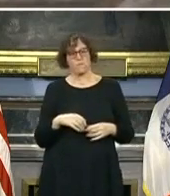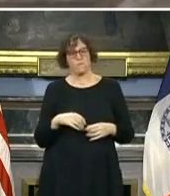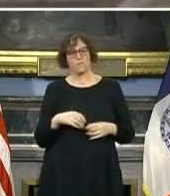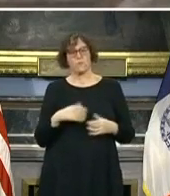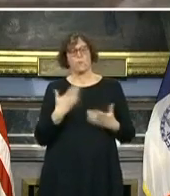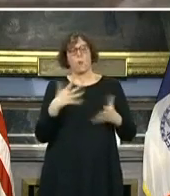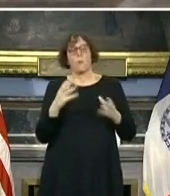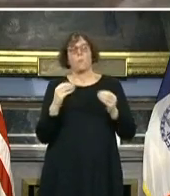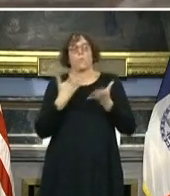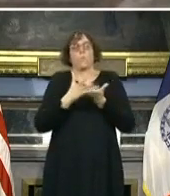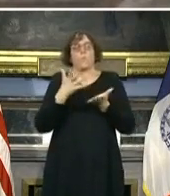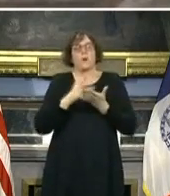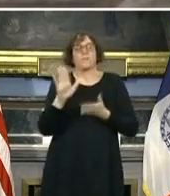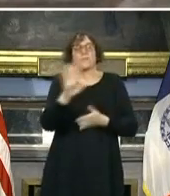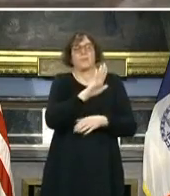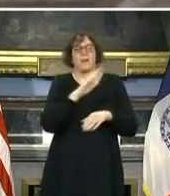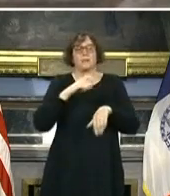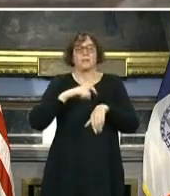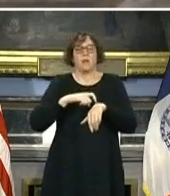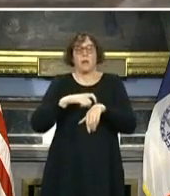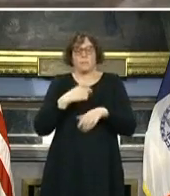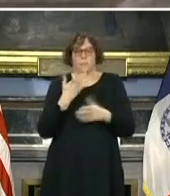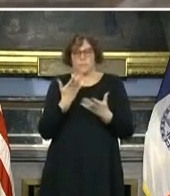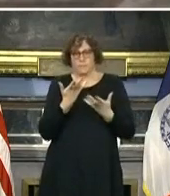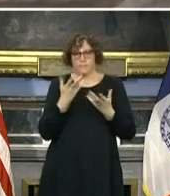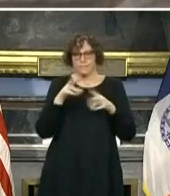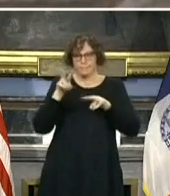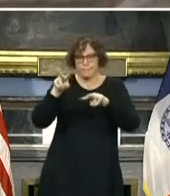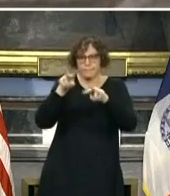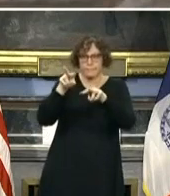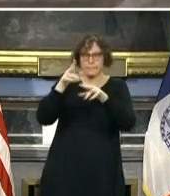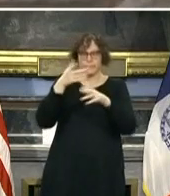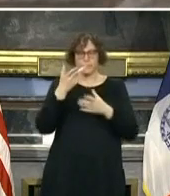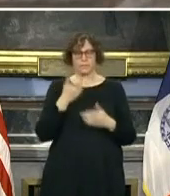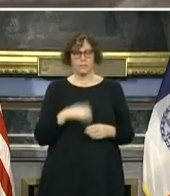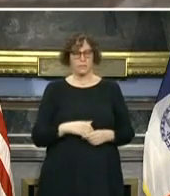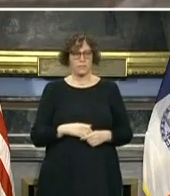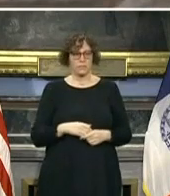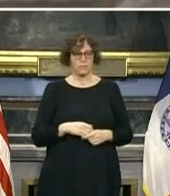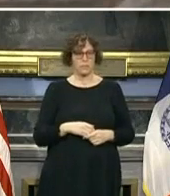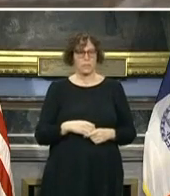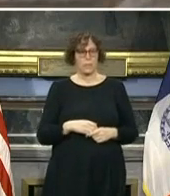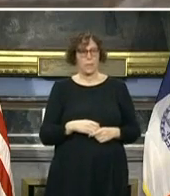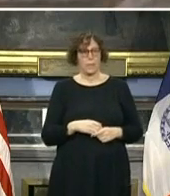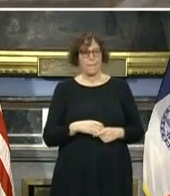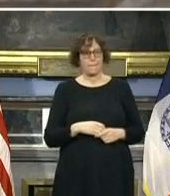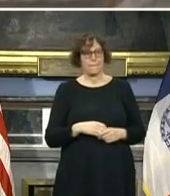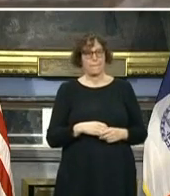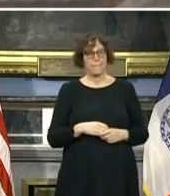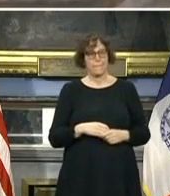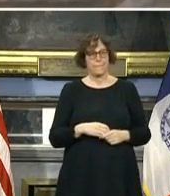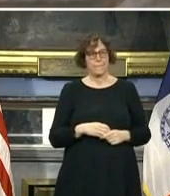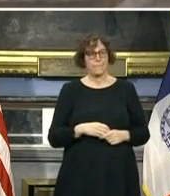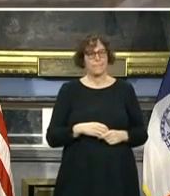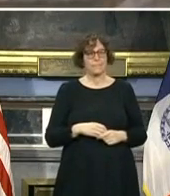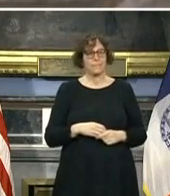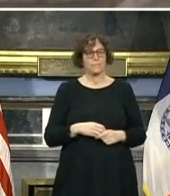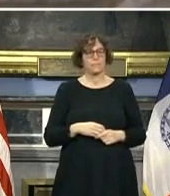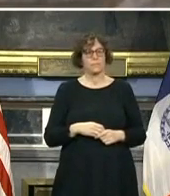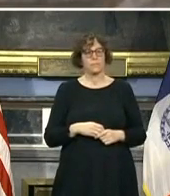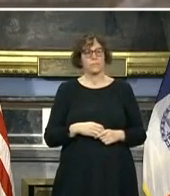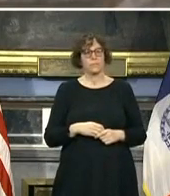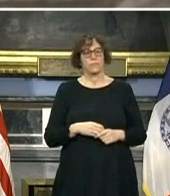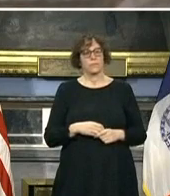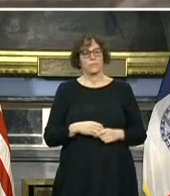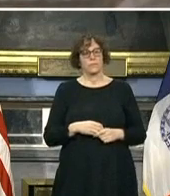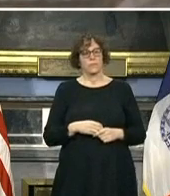enforcement piece. Is there a protocol in place to make sure the officers are able to